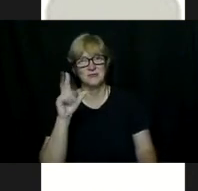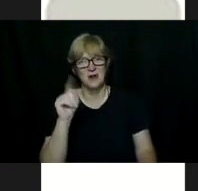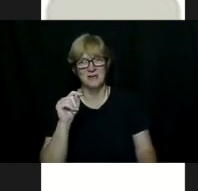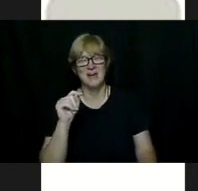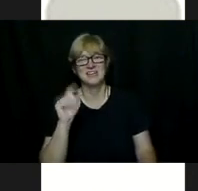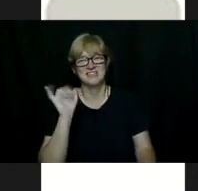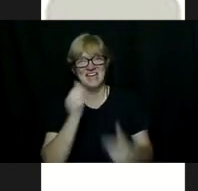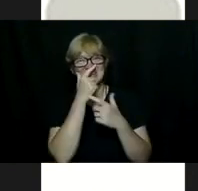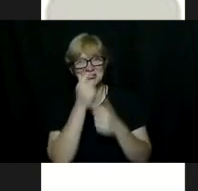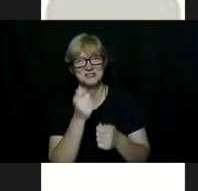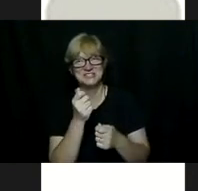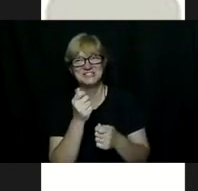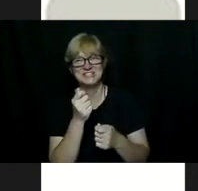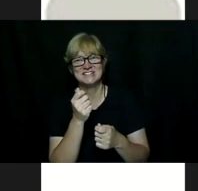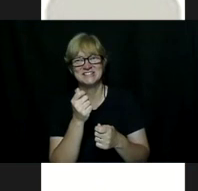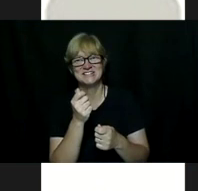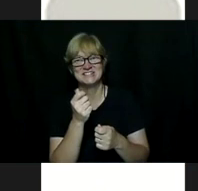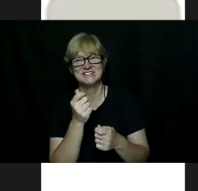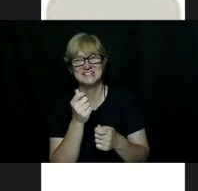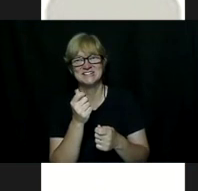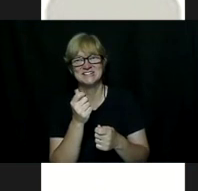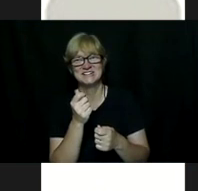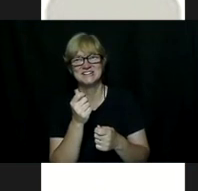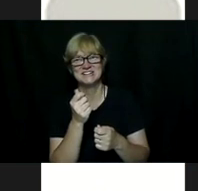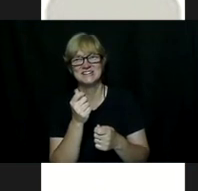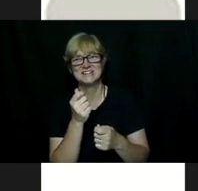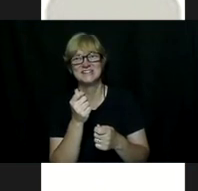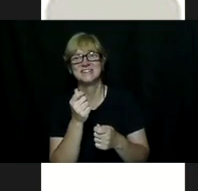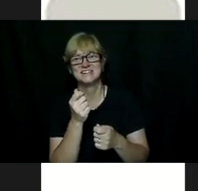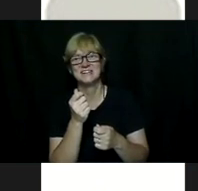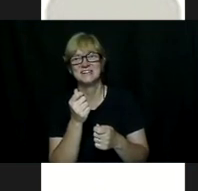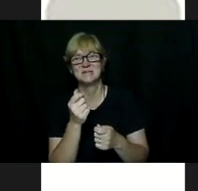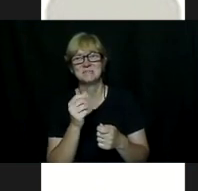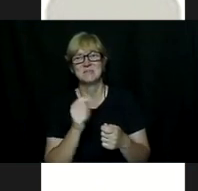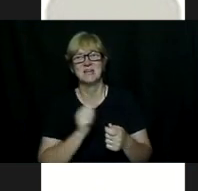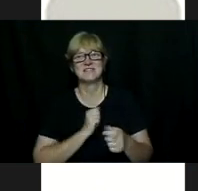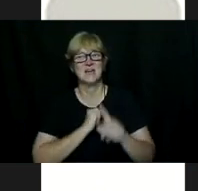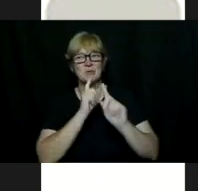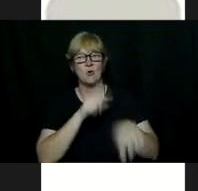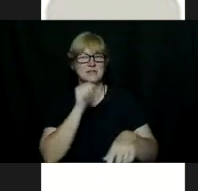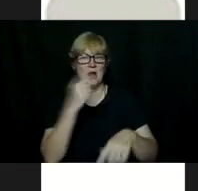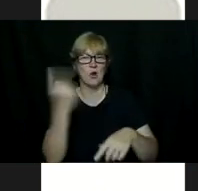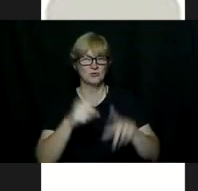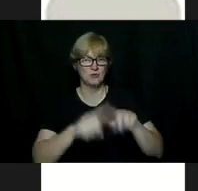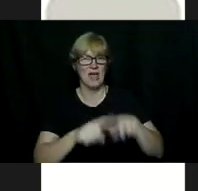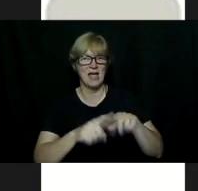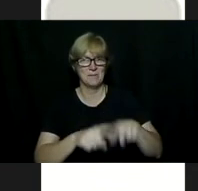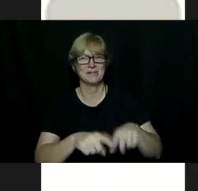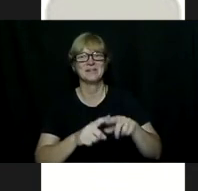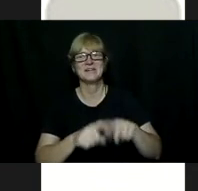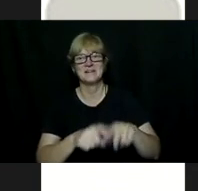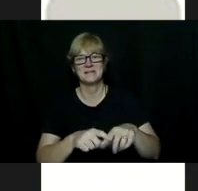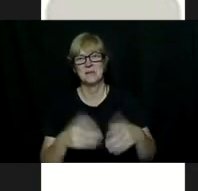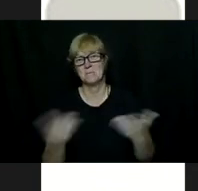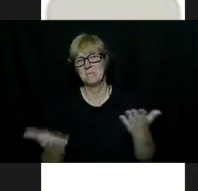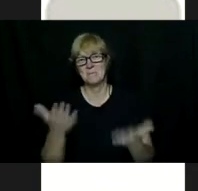be, if it's not perfectly reliable, it can be to some extent reliable. I think that's really interesting. And I mean, it might be even more varied with children,